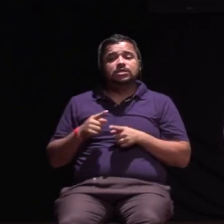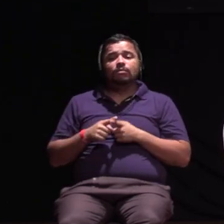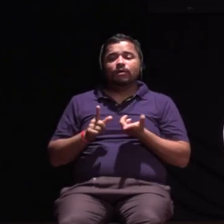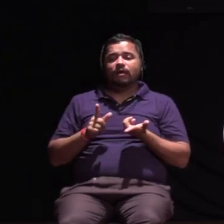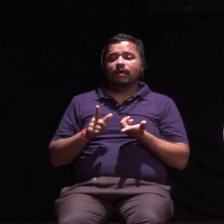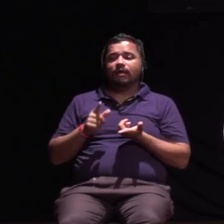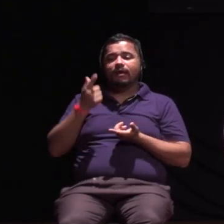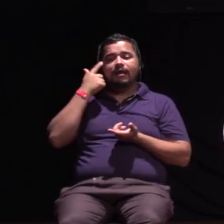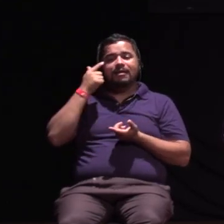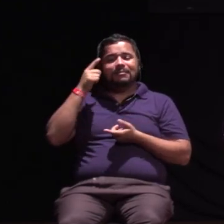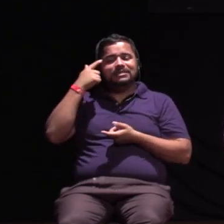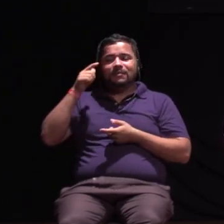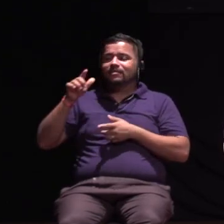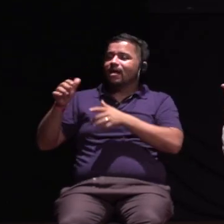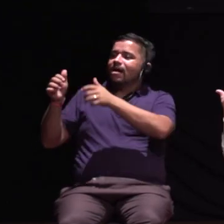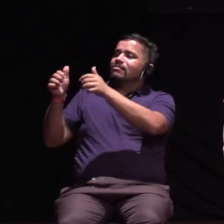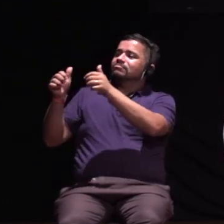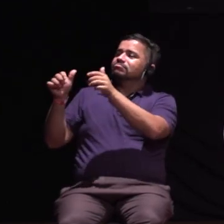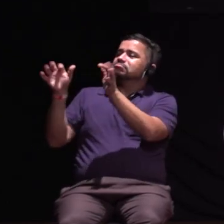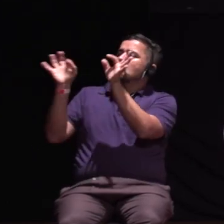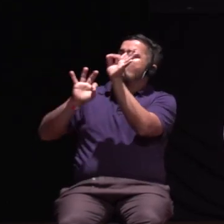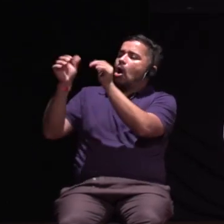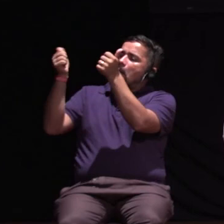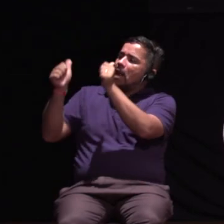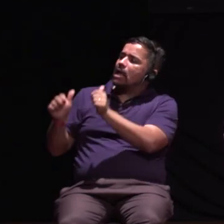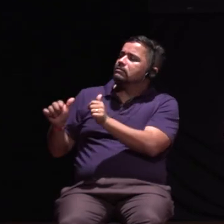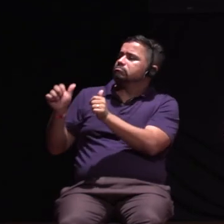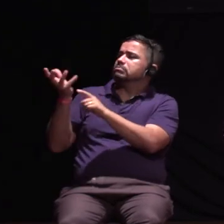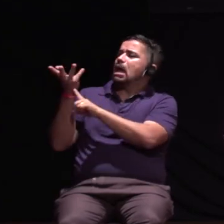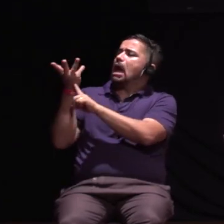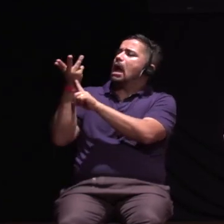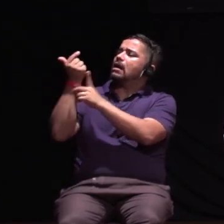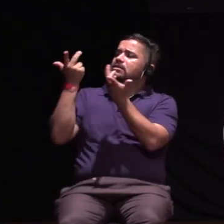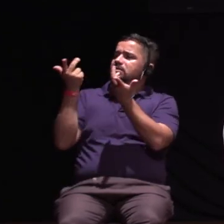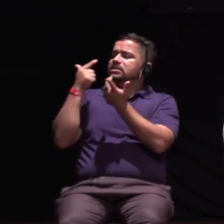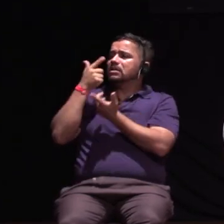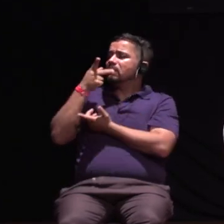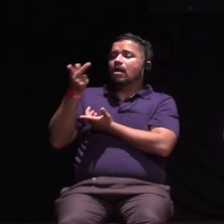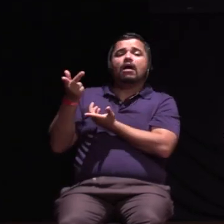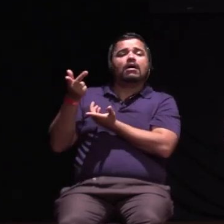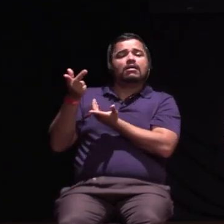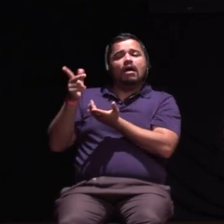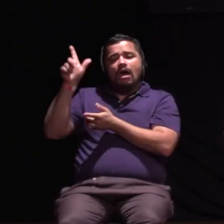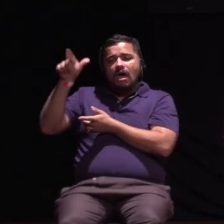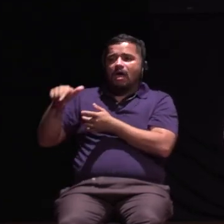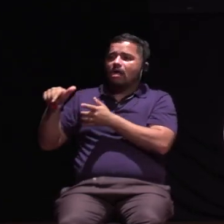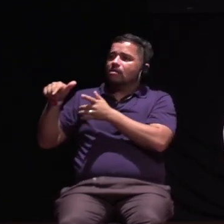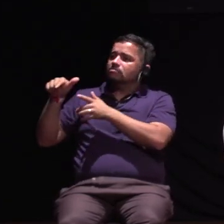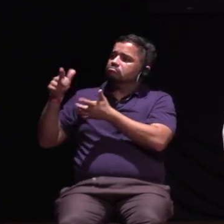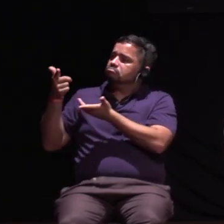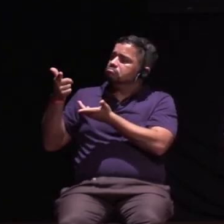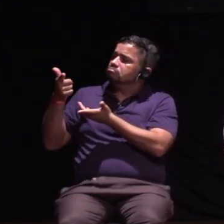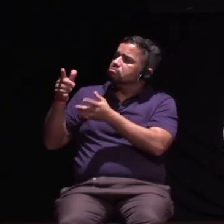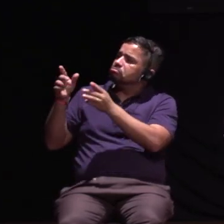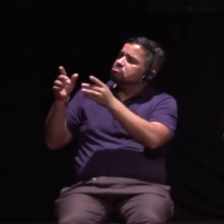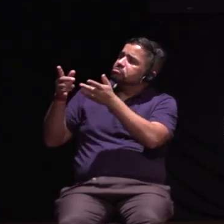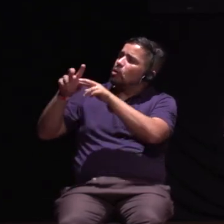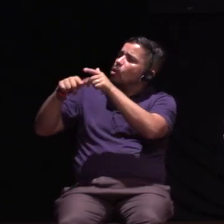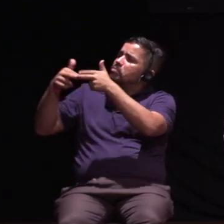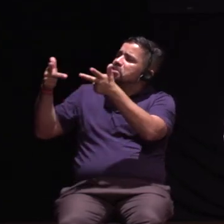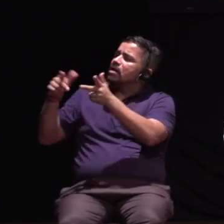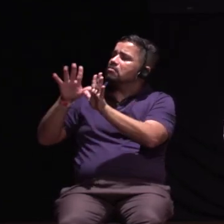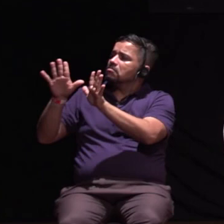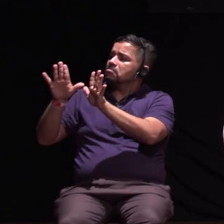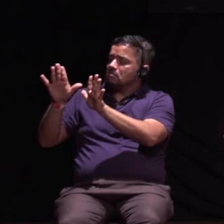what we assume is a dematerialization of a work of art, it's not at all the case. It's a rematerialization of the work of art with an actual